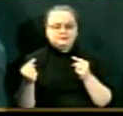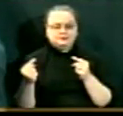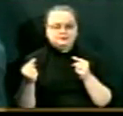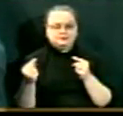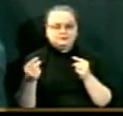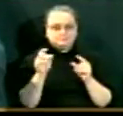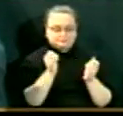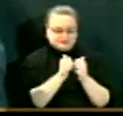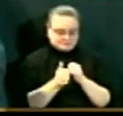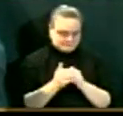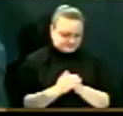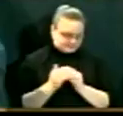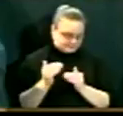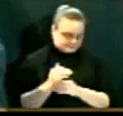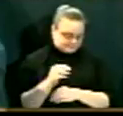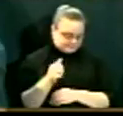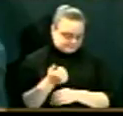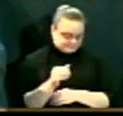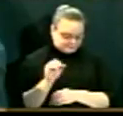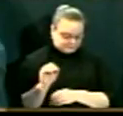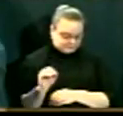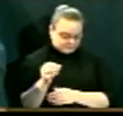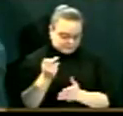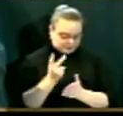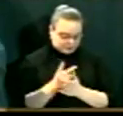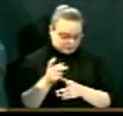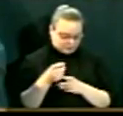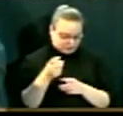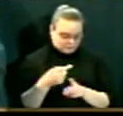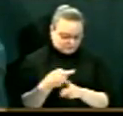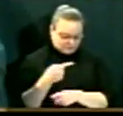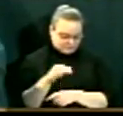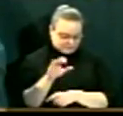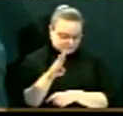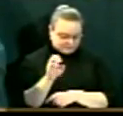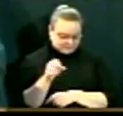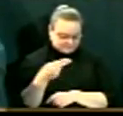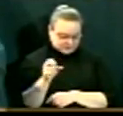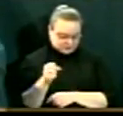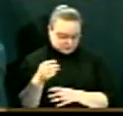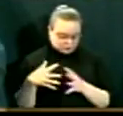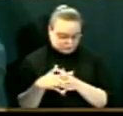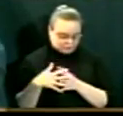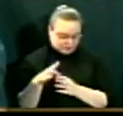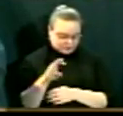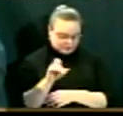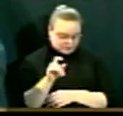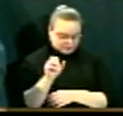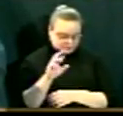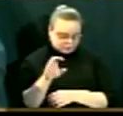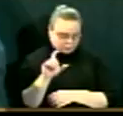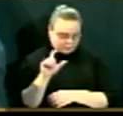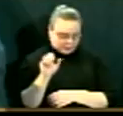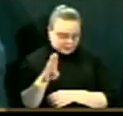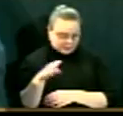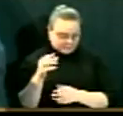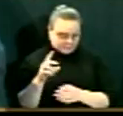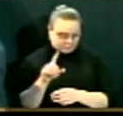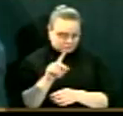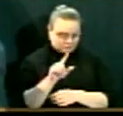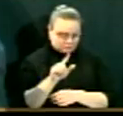opposed? Motion carries. 10O, approve donation from Gibbs High School Football Booster Club in the amount of